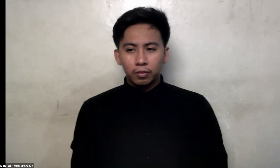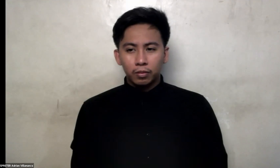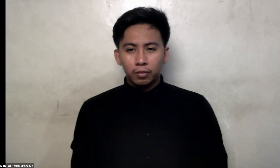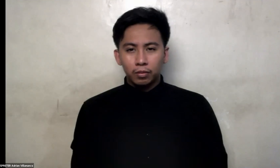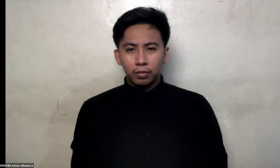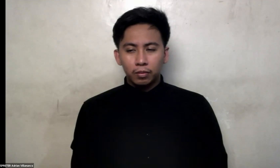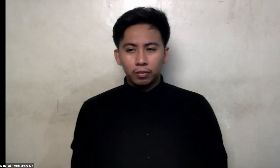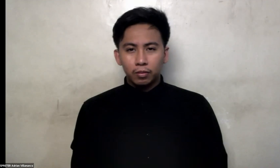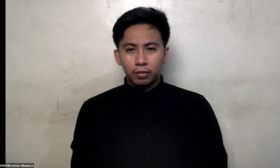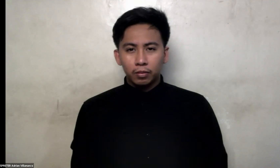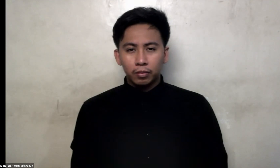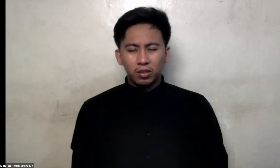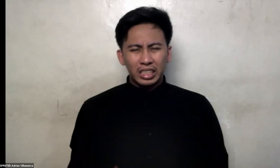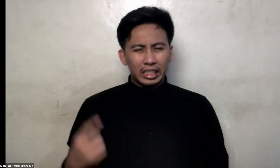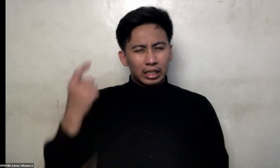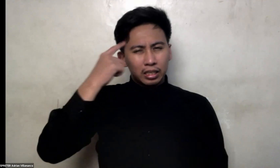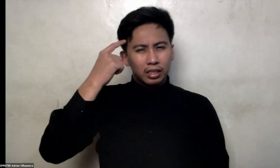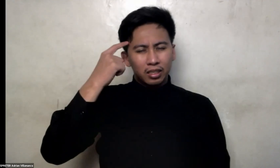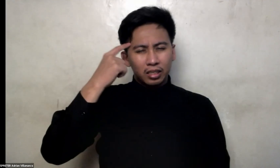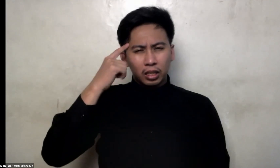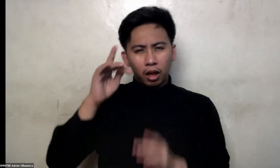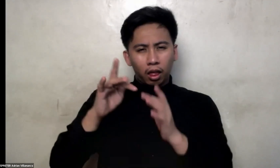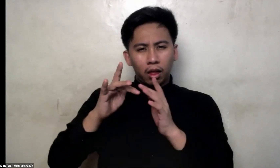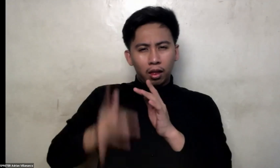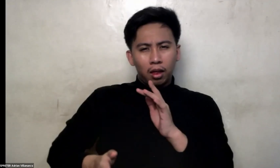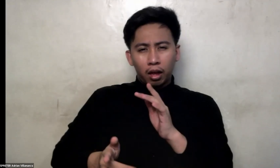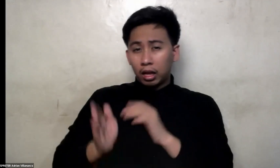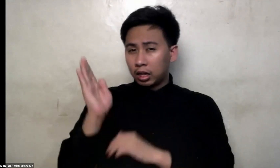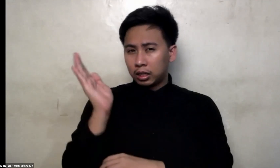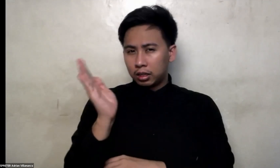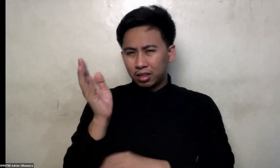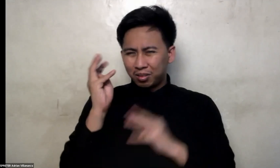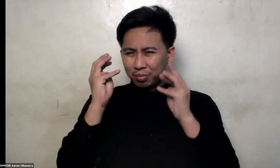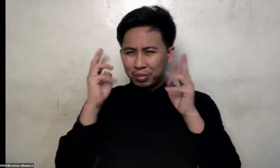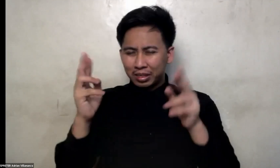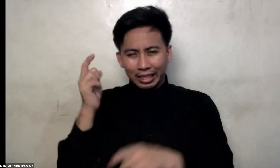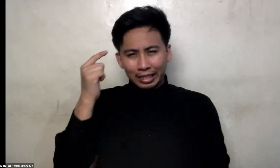Let me just check po, no? Please bear with us.